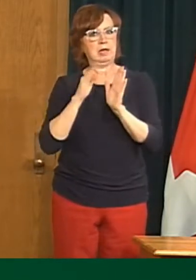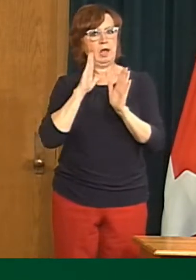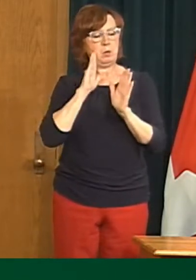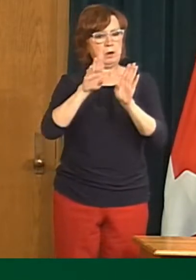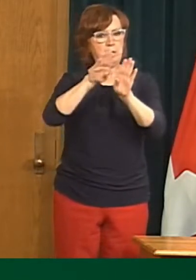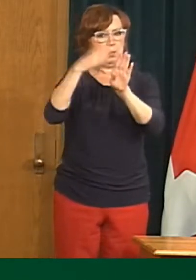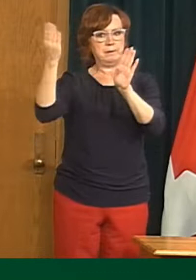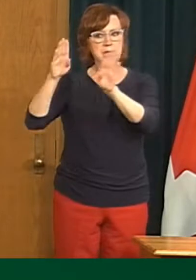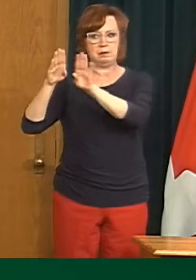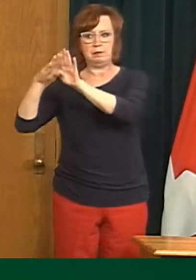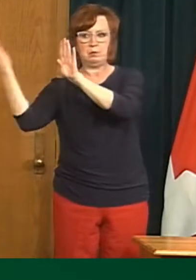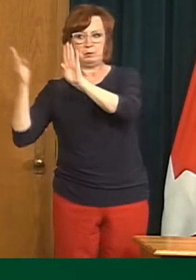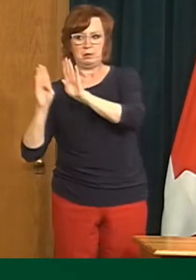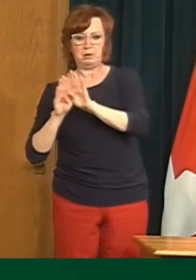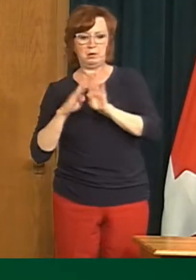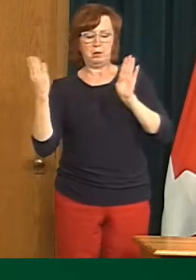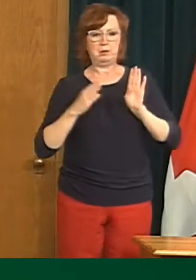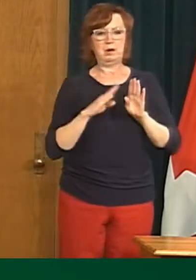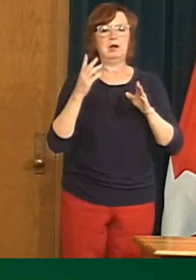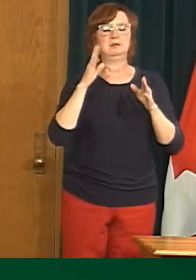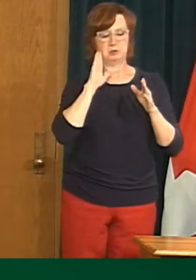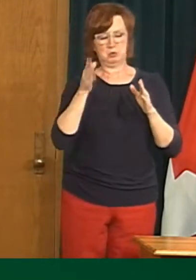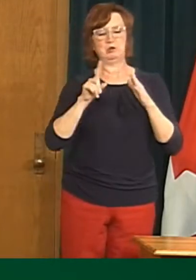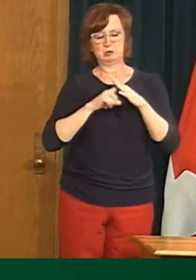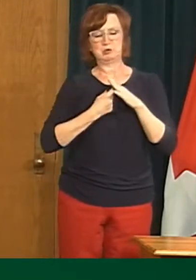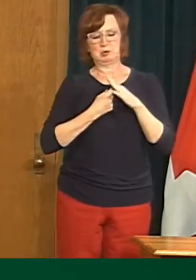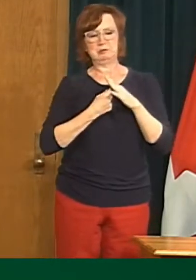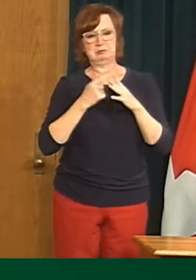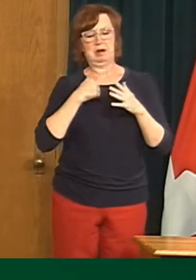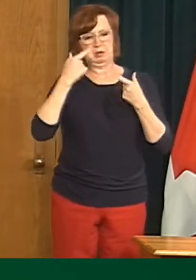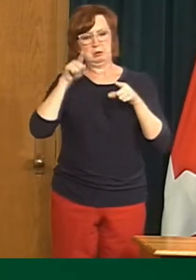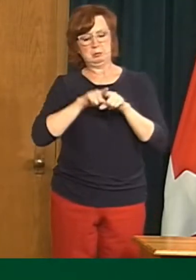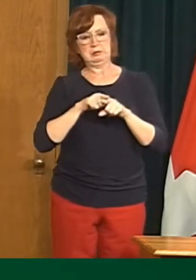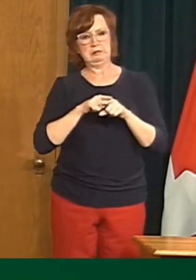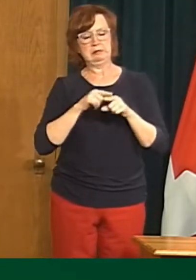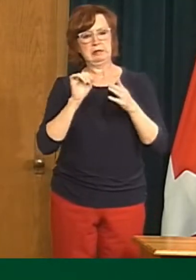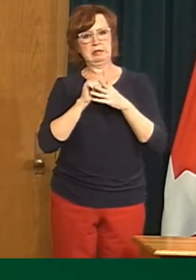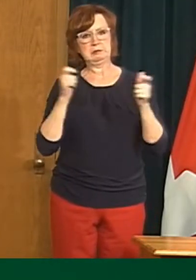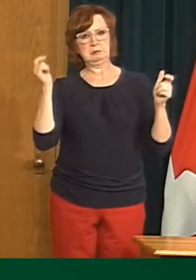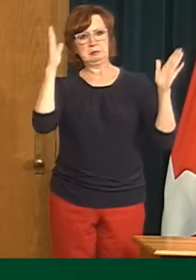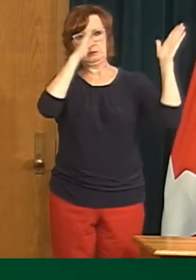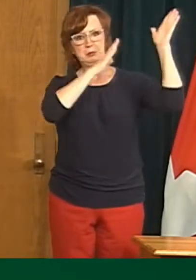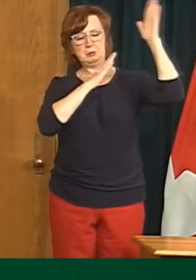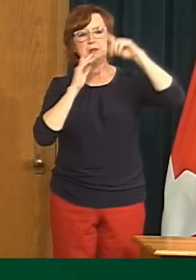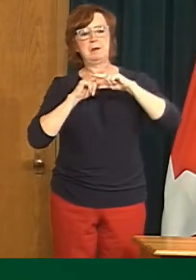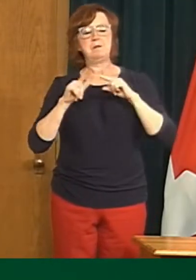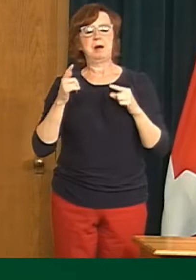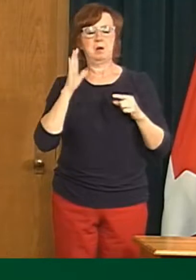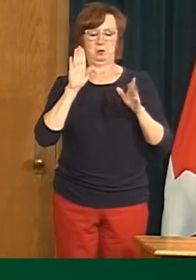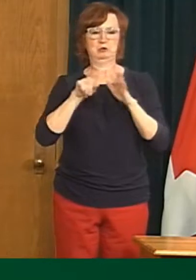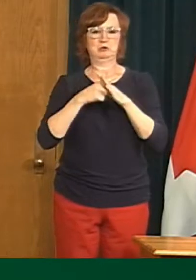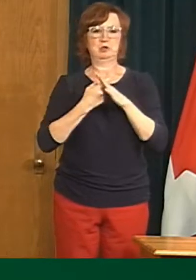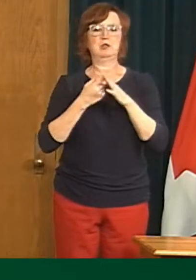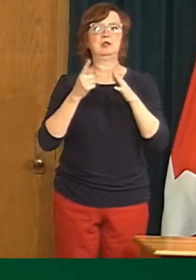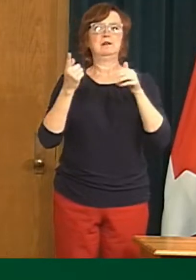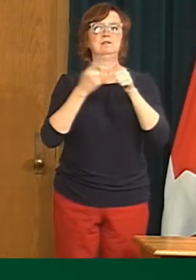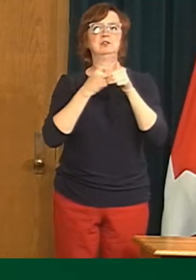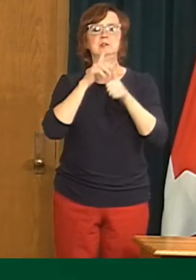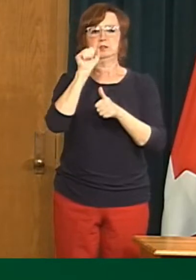rural ERs will begin to reopen in mid-June, starting with the community of Arcola, and the others will follow in the coming